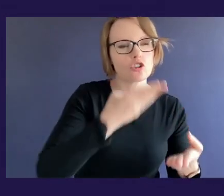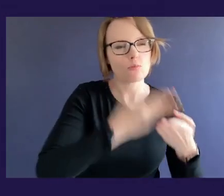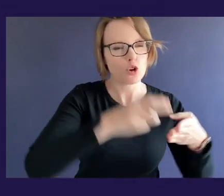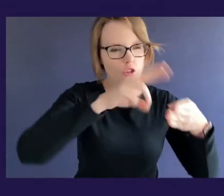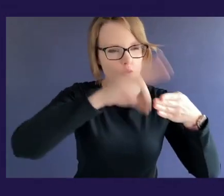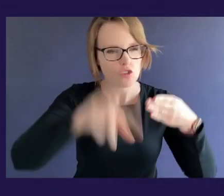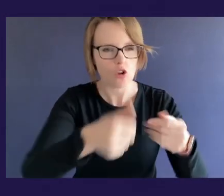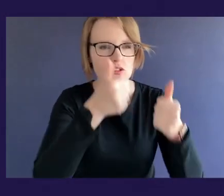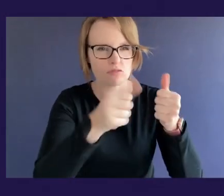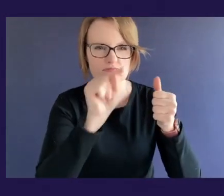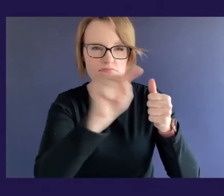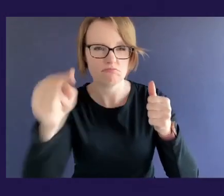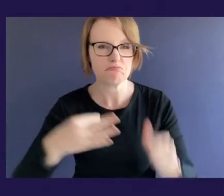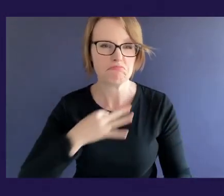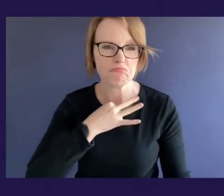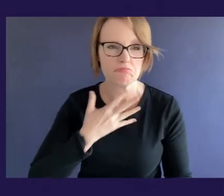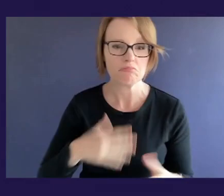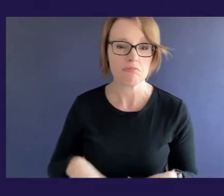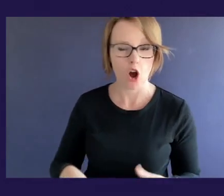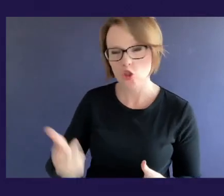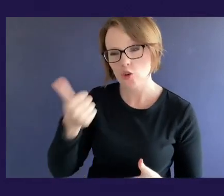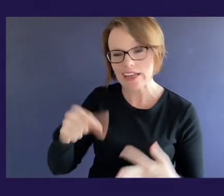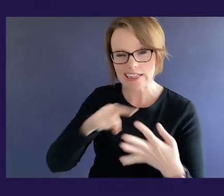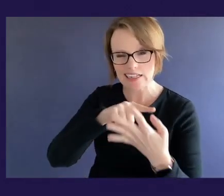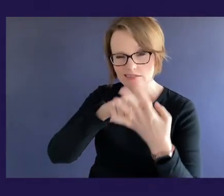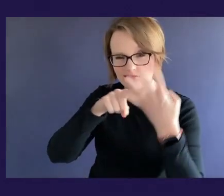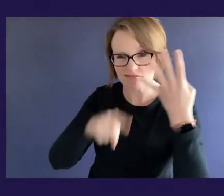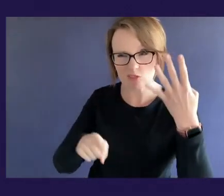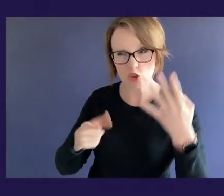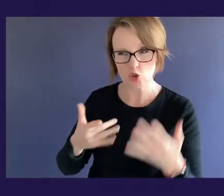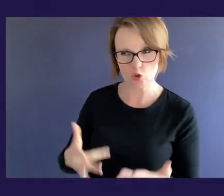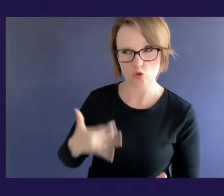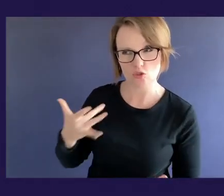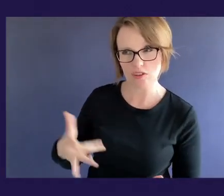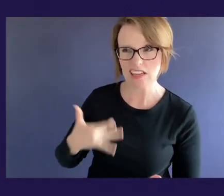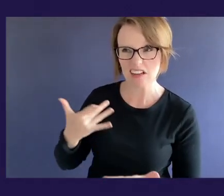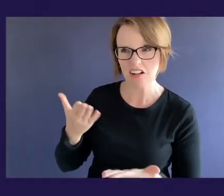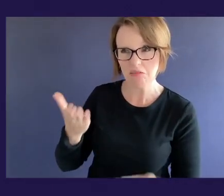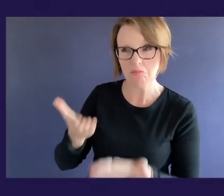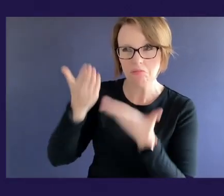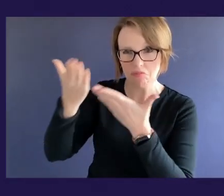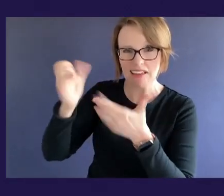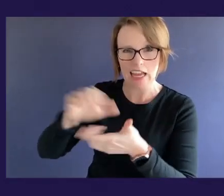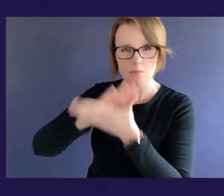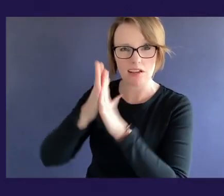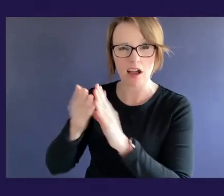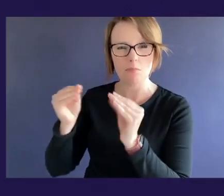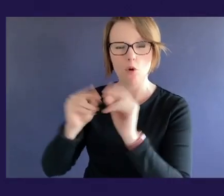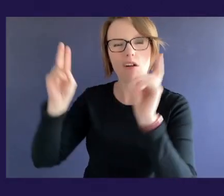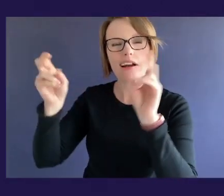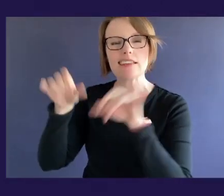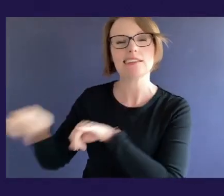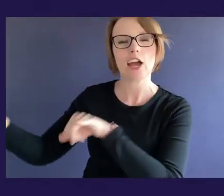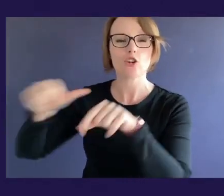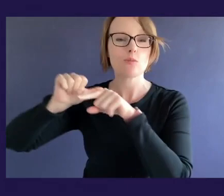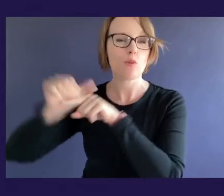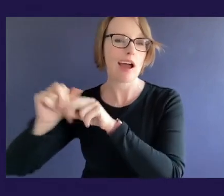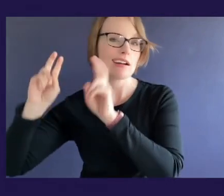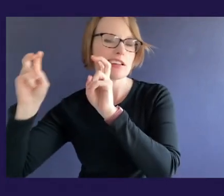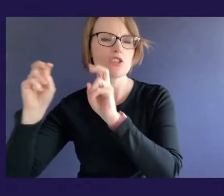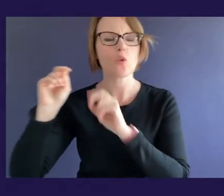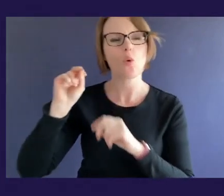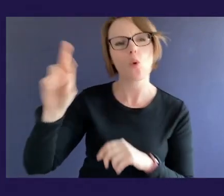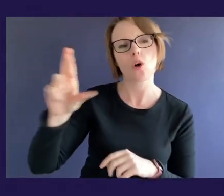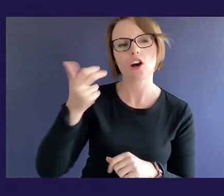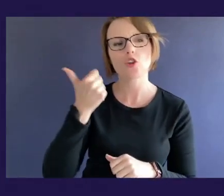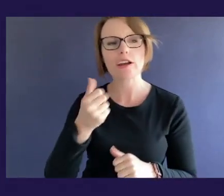you think could be viewed as standard practice now, or are they all suggestions that are in evolution? I don't know if